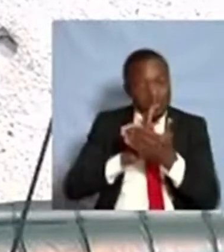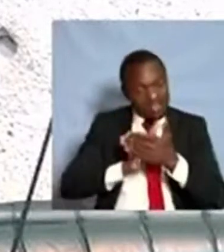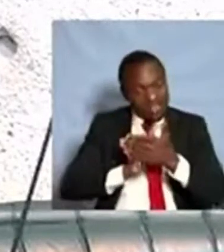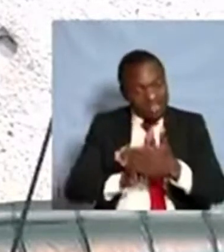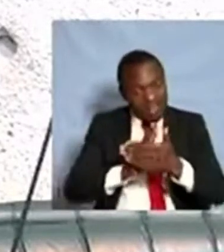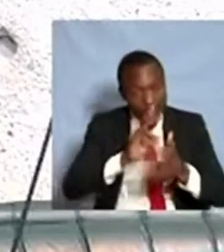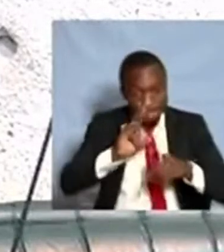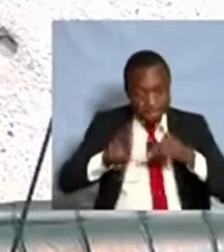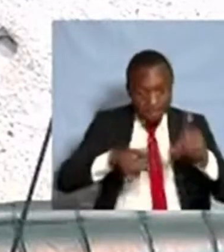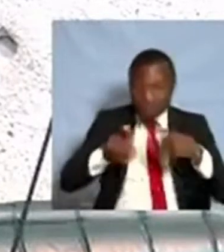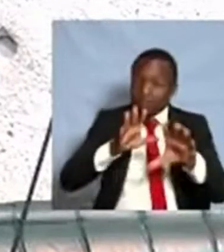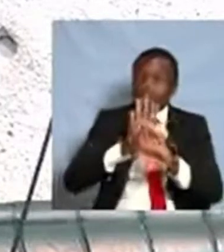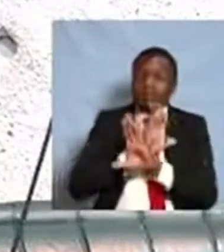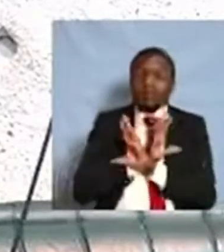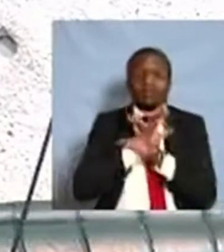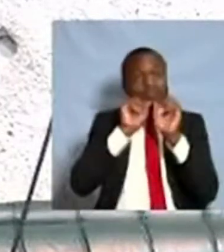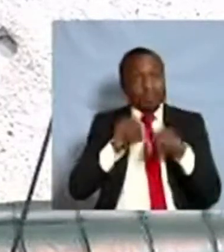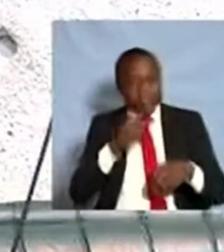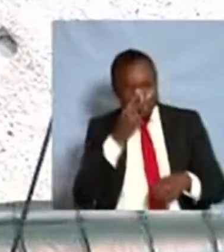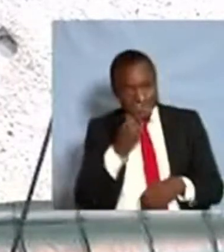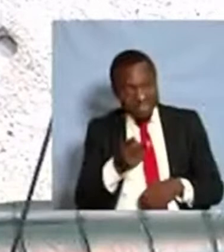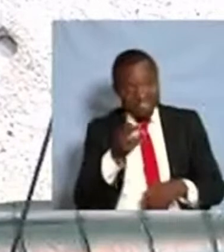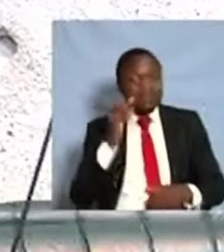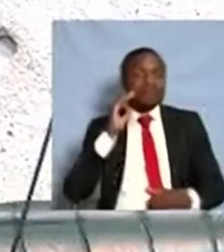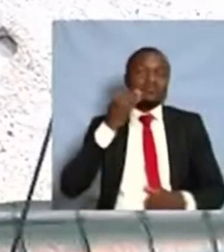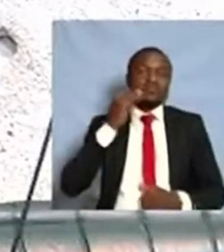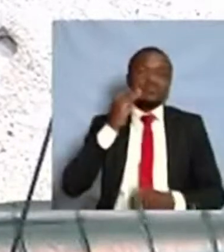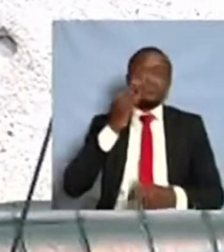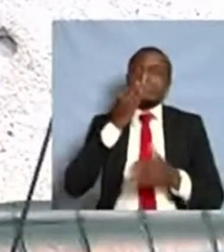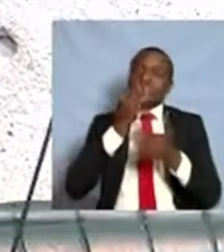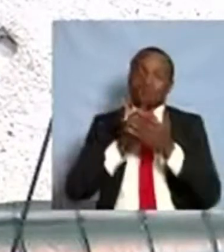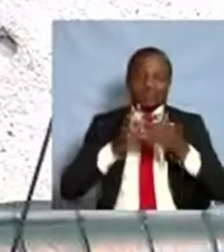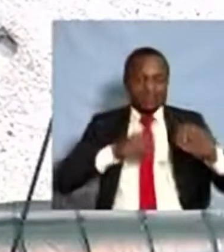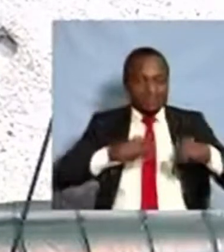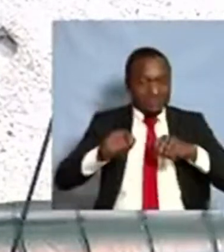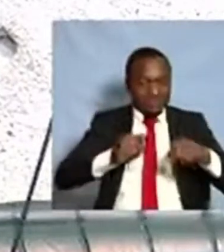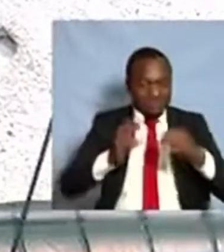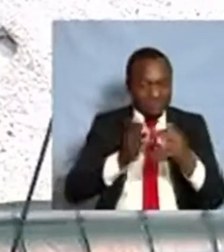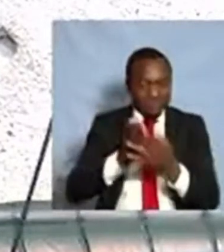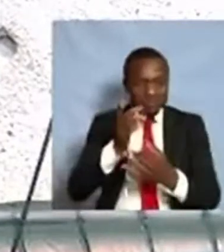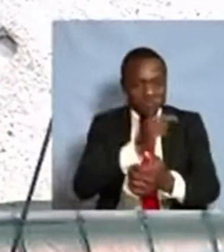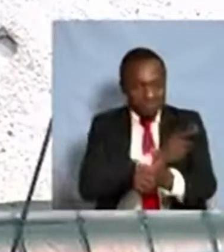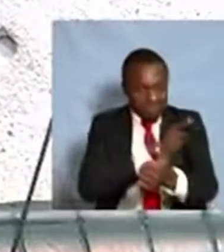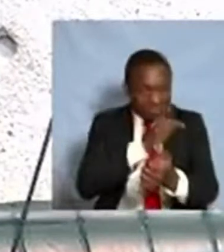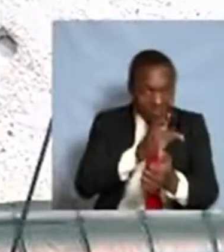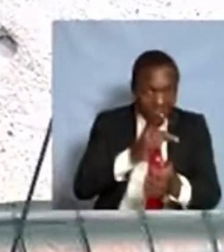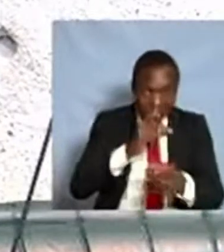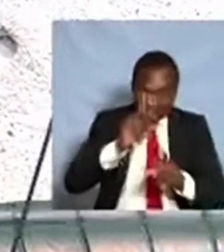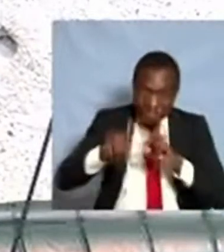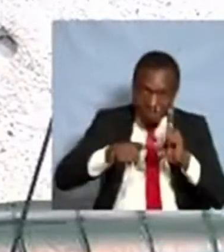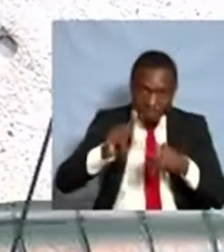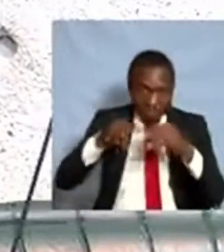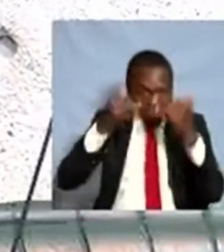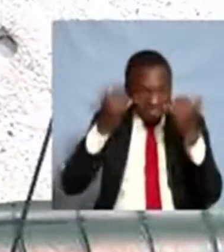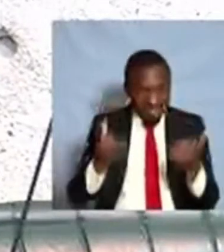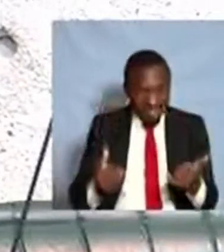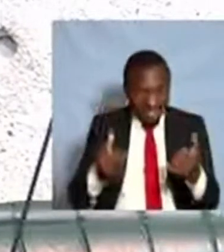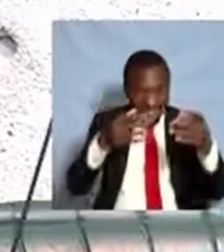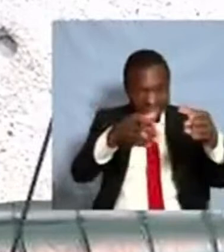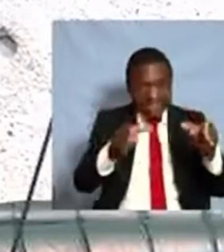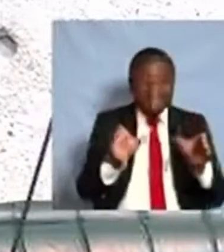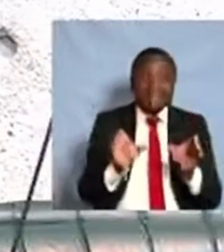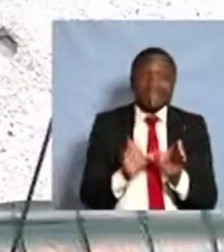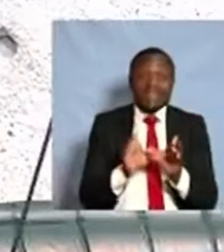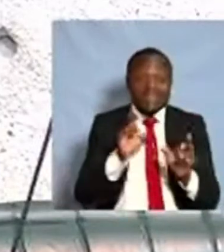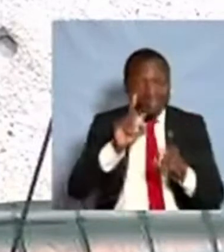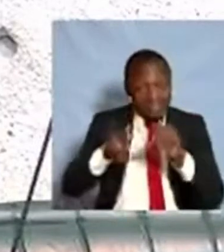people of Zambia can see now the fruits of good governance through decentralization. The people now in our constituencies,